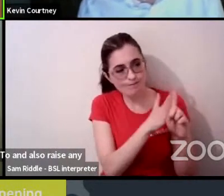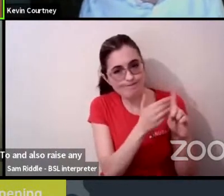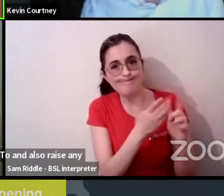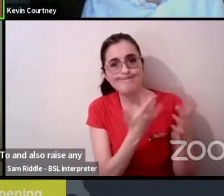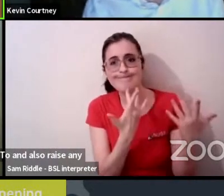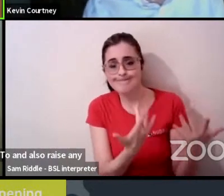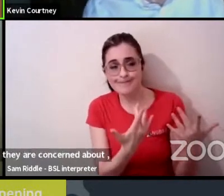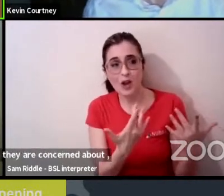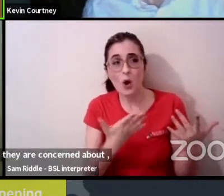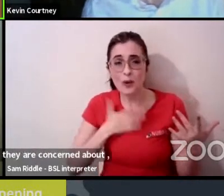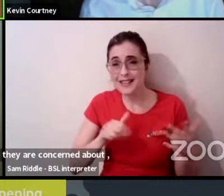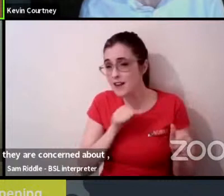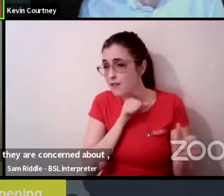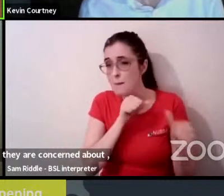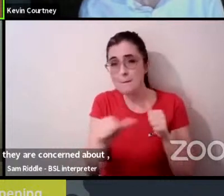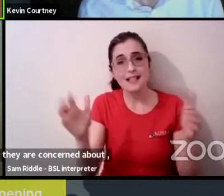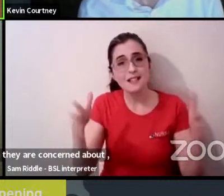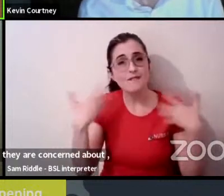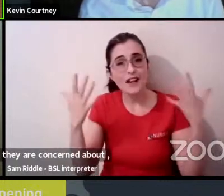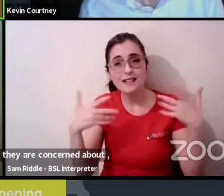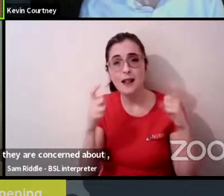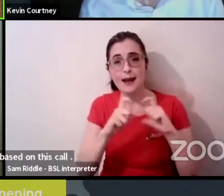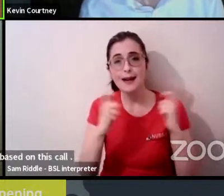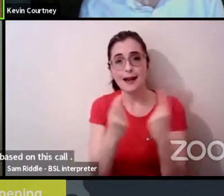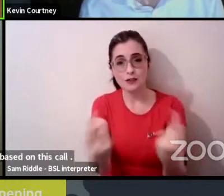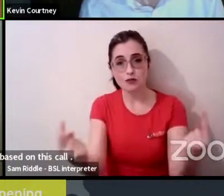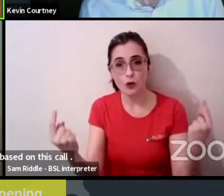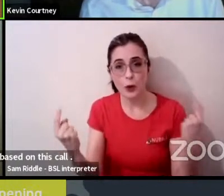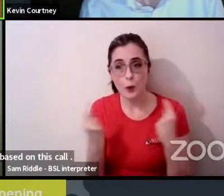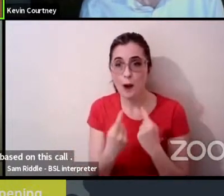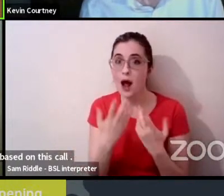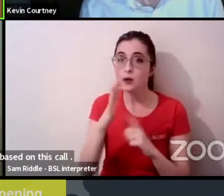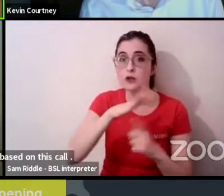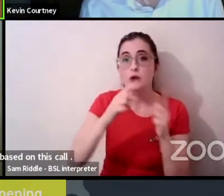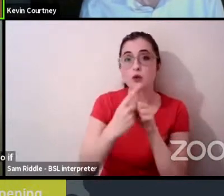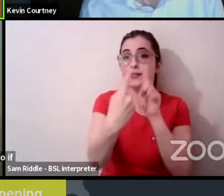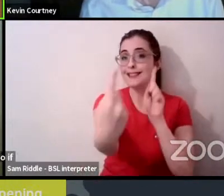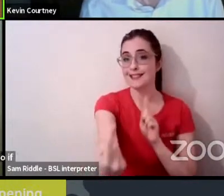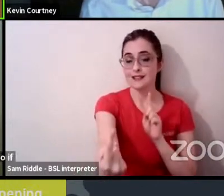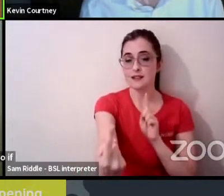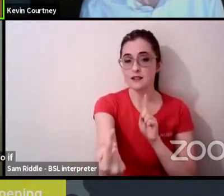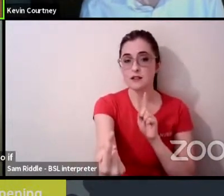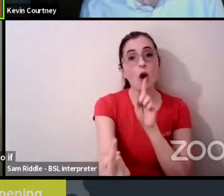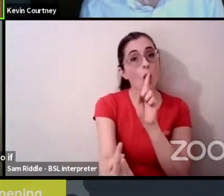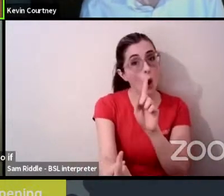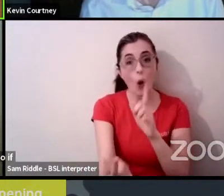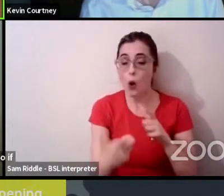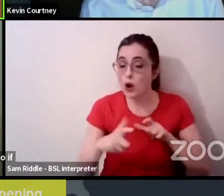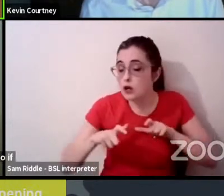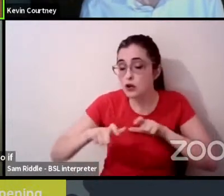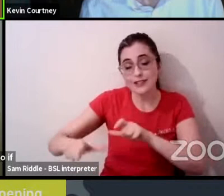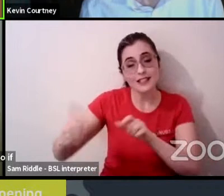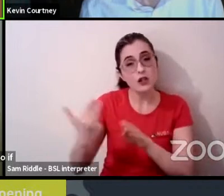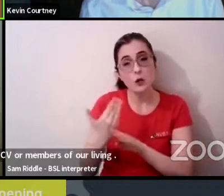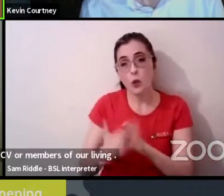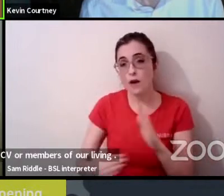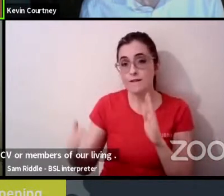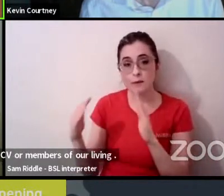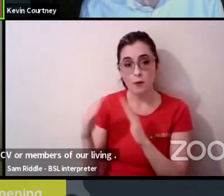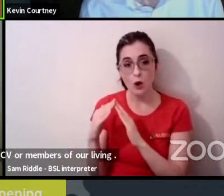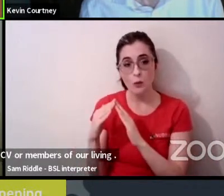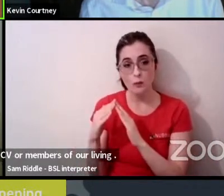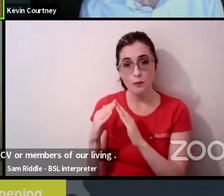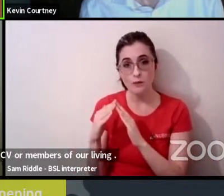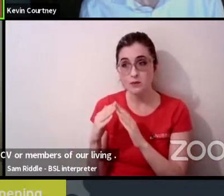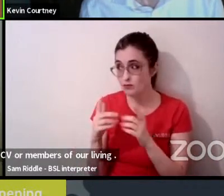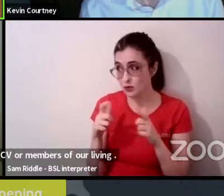best ventilated classrooms, the places where you can socially distance the most, or that they can still continue to work from home, where there will still be work